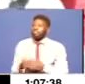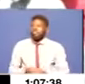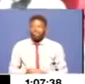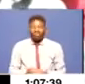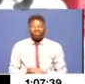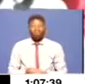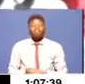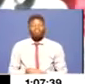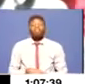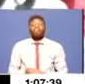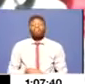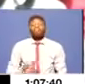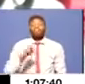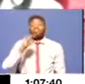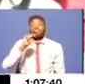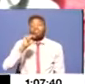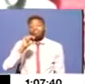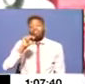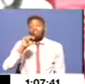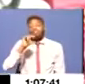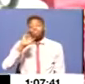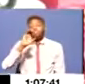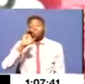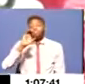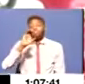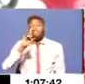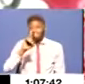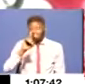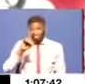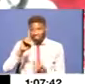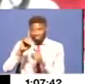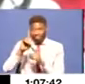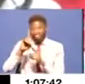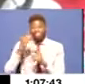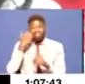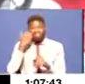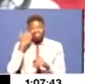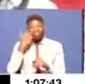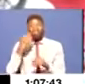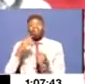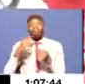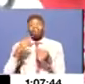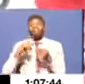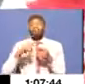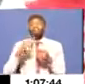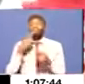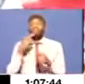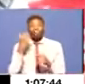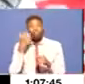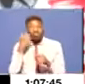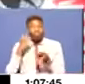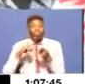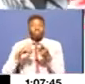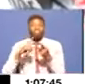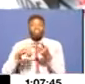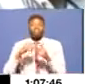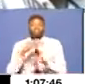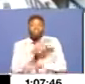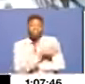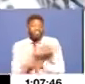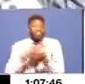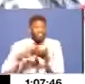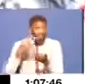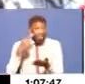diseases. Non-communicable diseases ni pamoja na hypertension, diabetes na cancers. Amesema